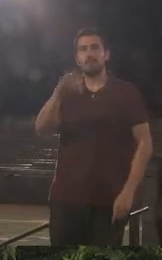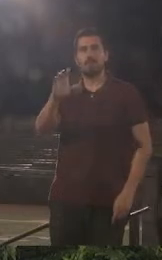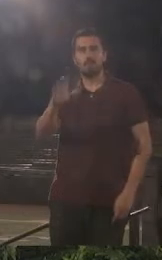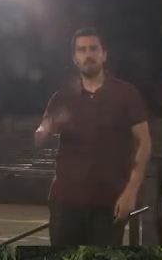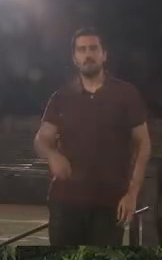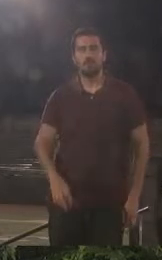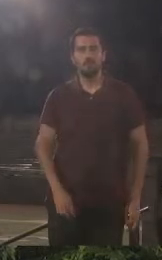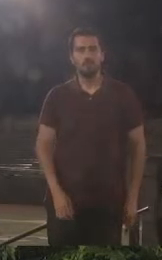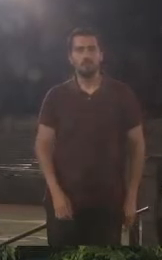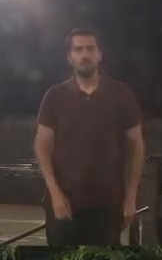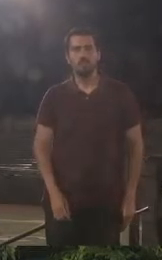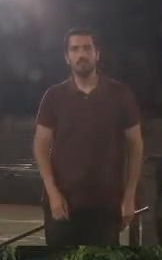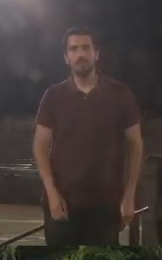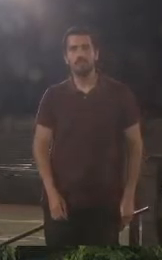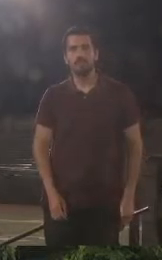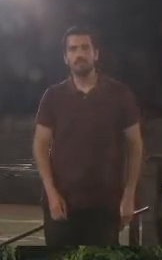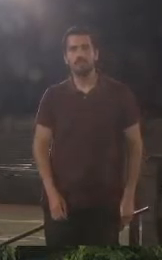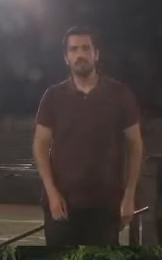College.